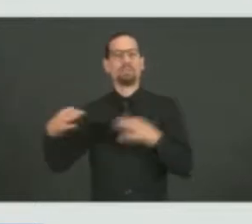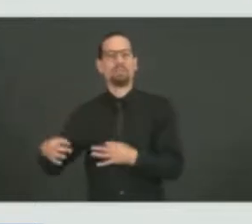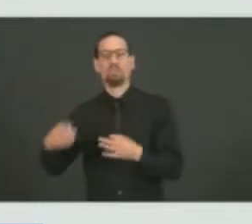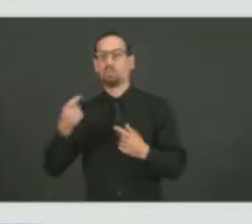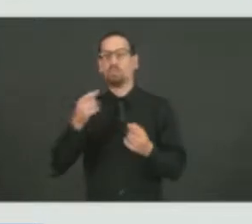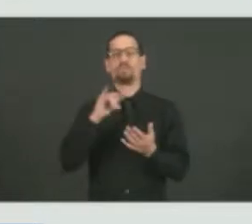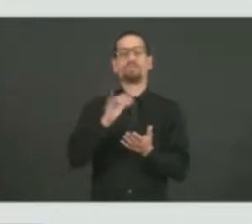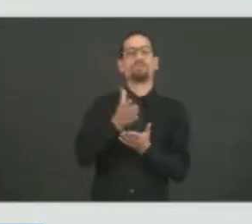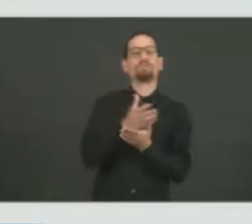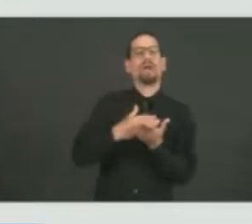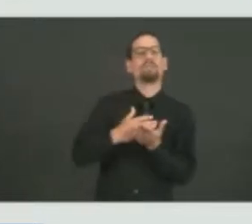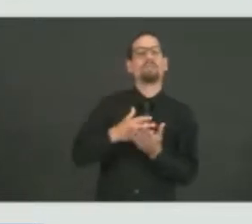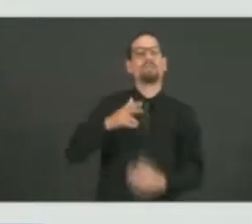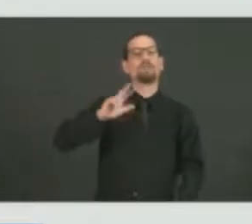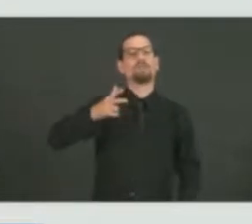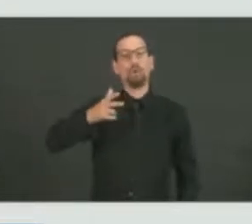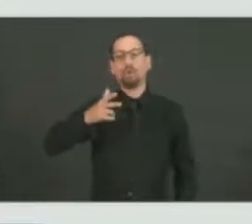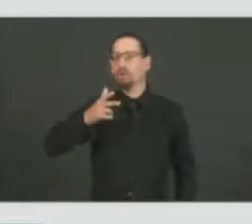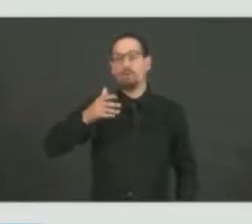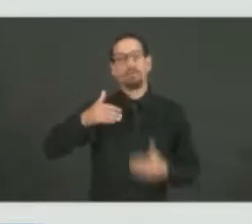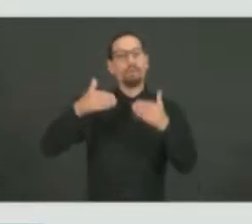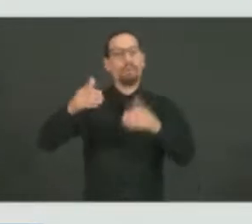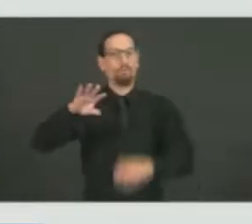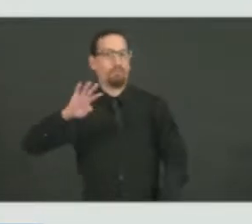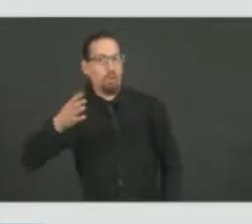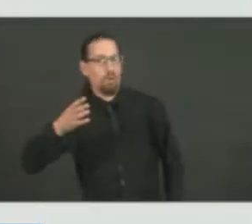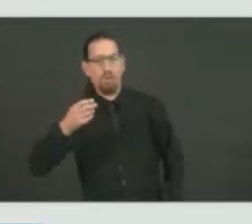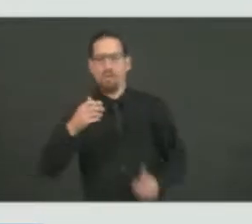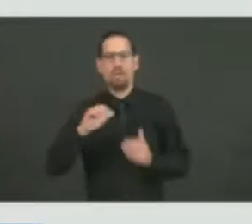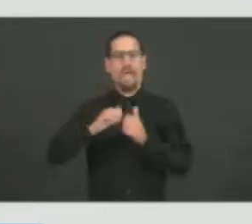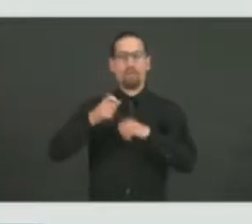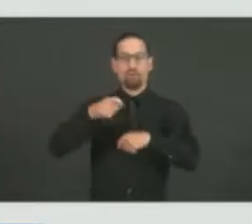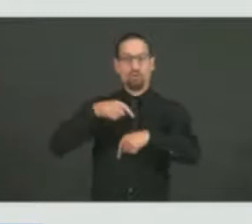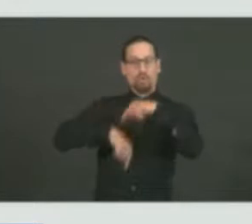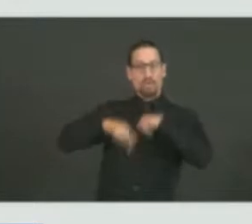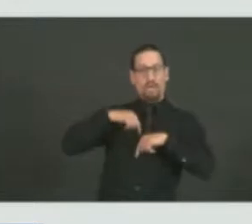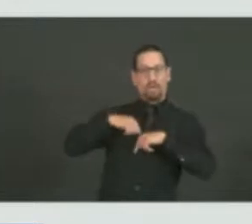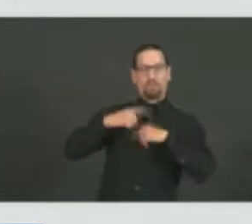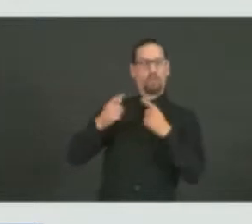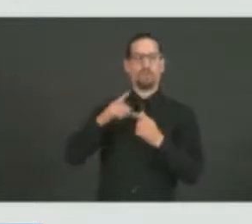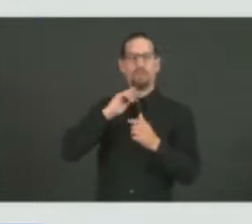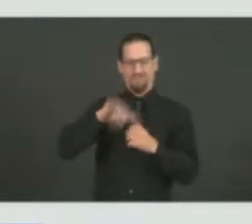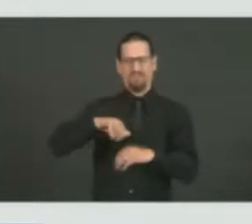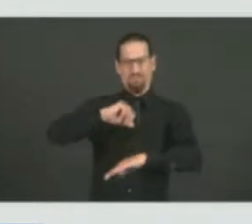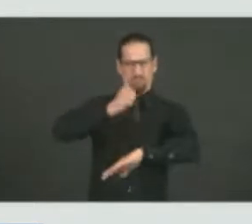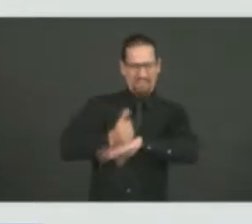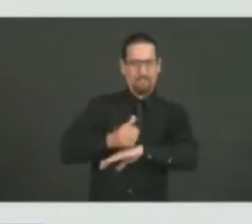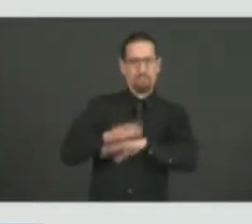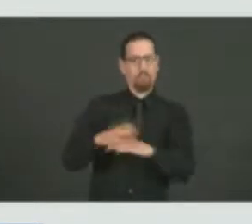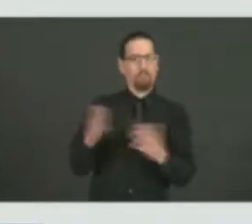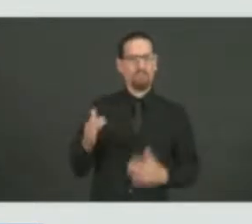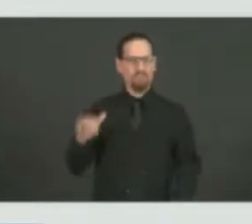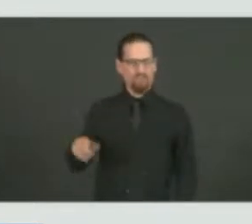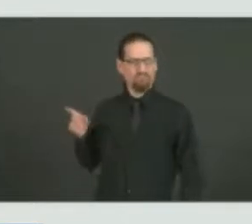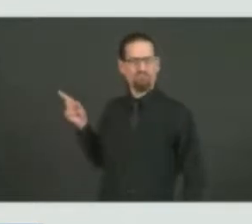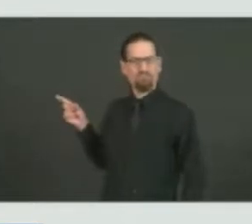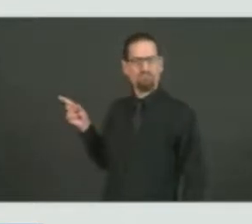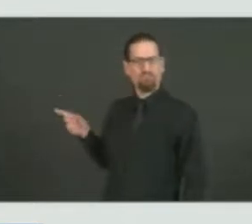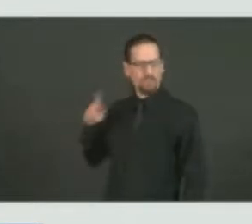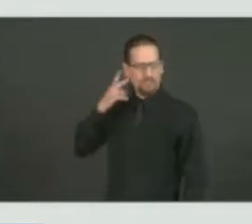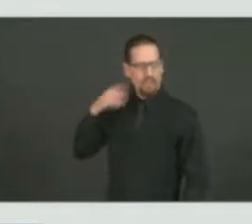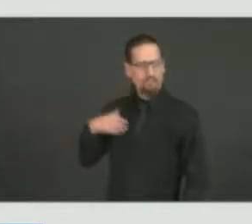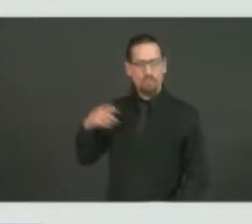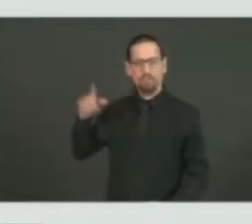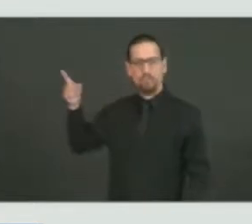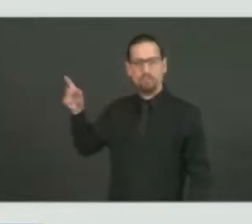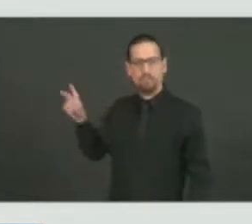From the beginning, I have said I'm going to be transparent, fact-based, data-based, and let you know what's going on and why we're making